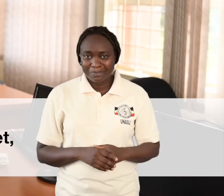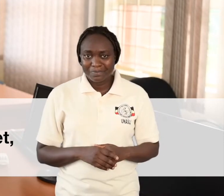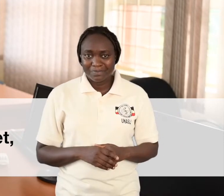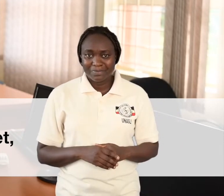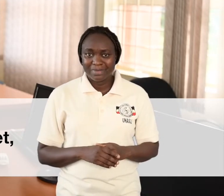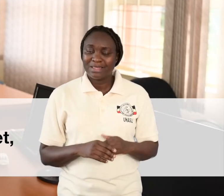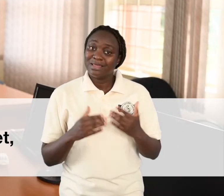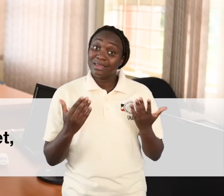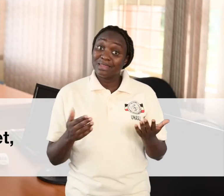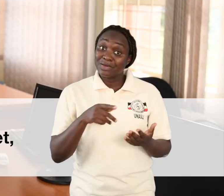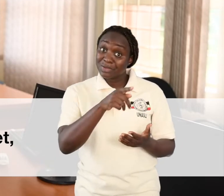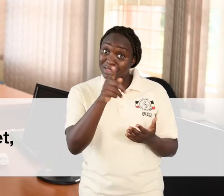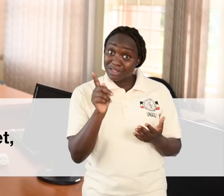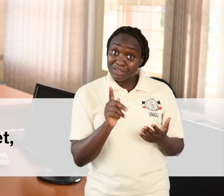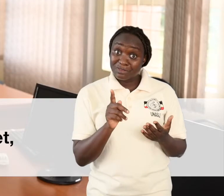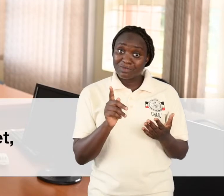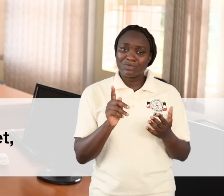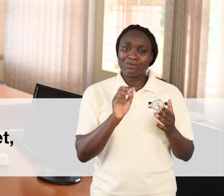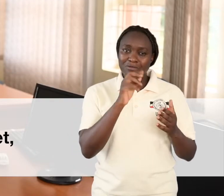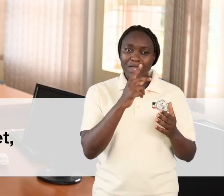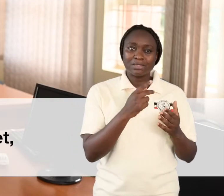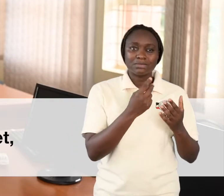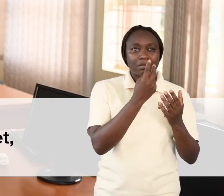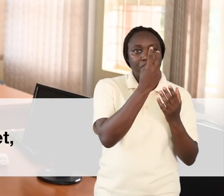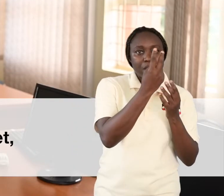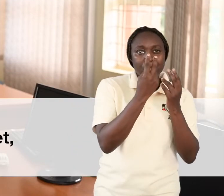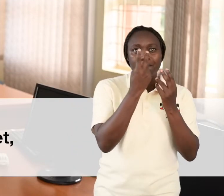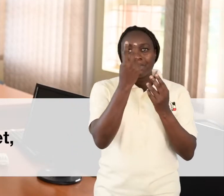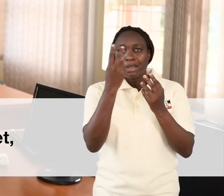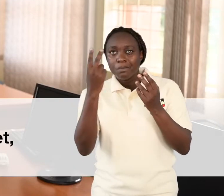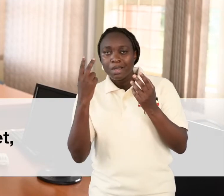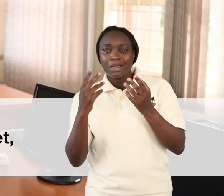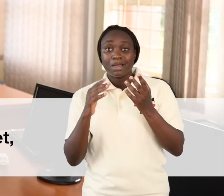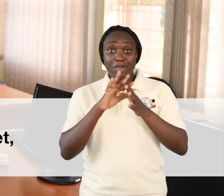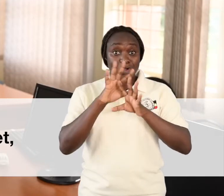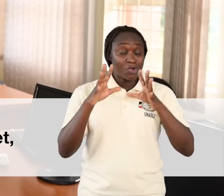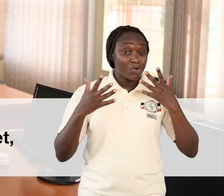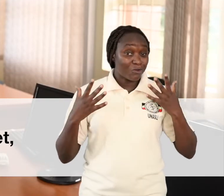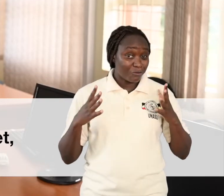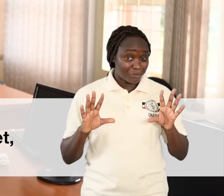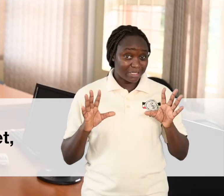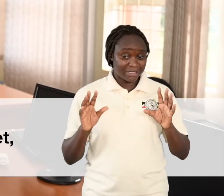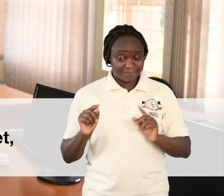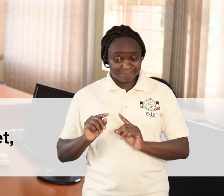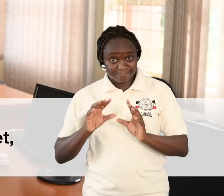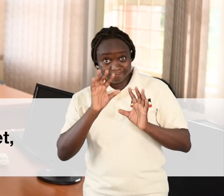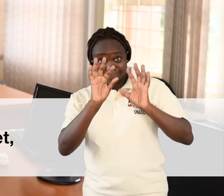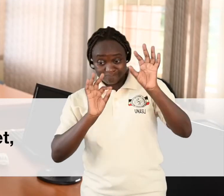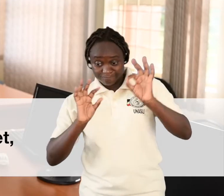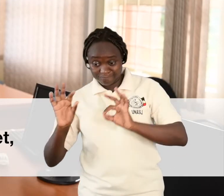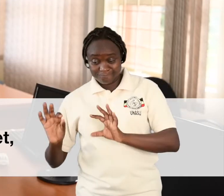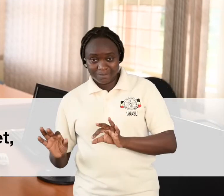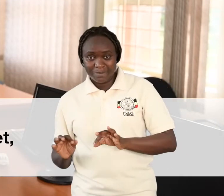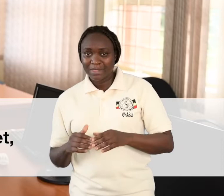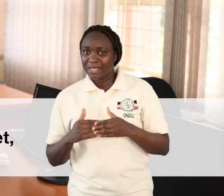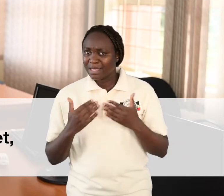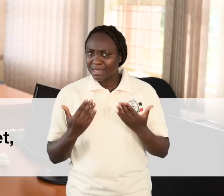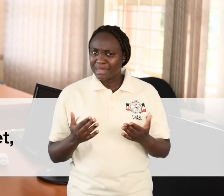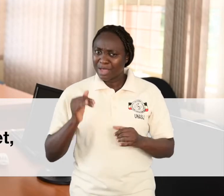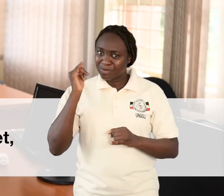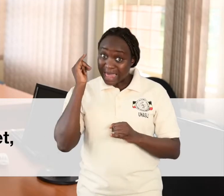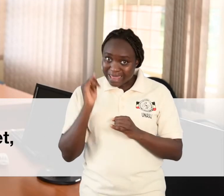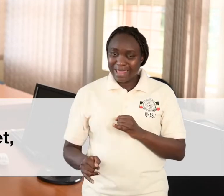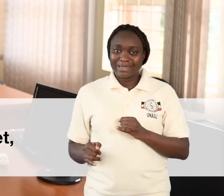So if you've finished pairing up these objects, we can now bring in our last